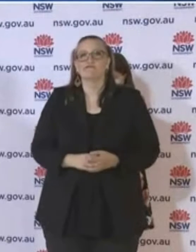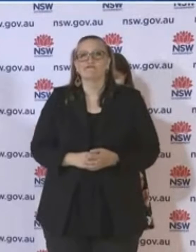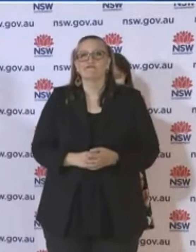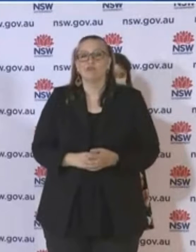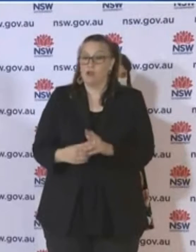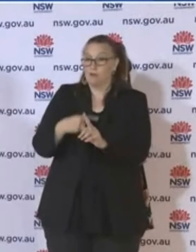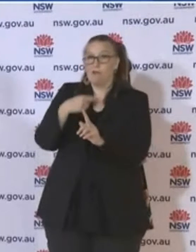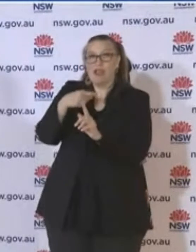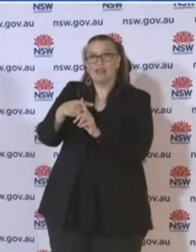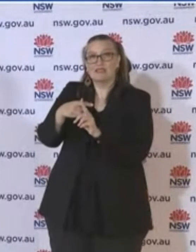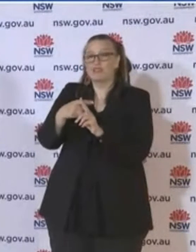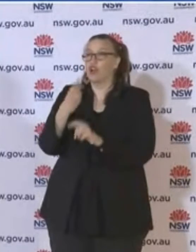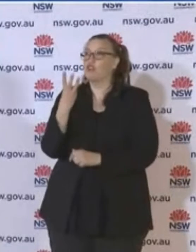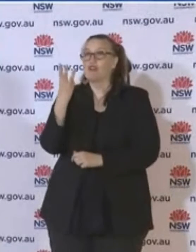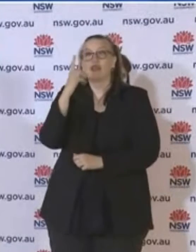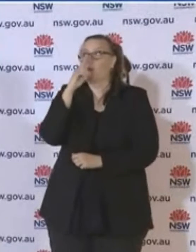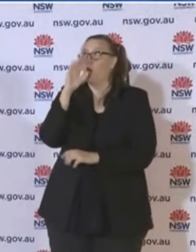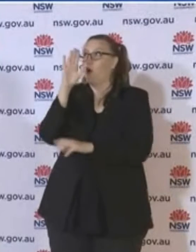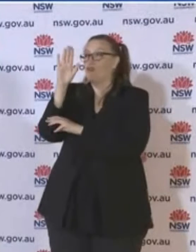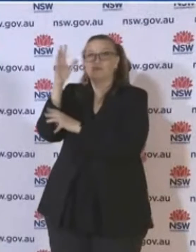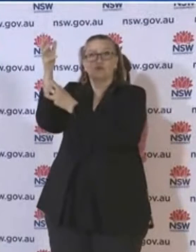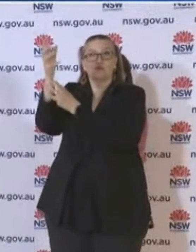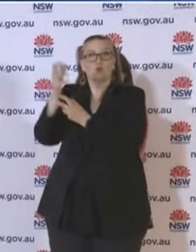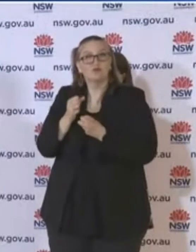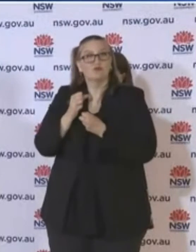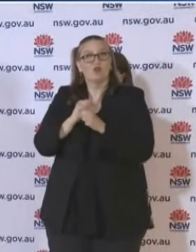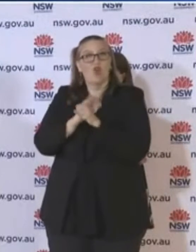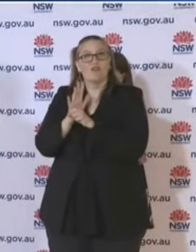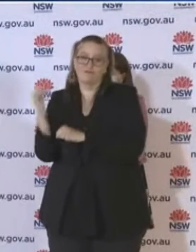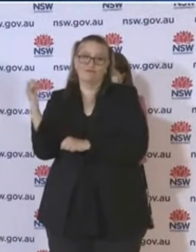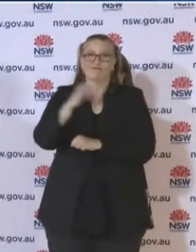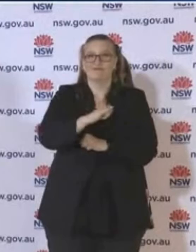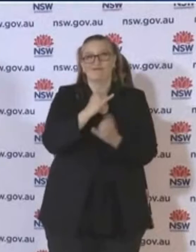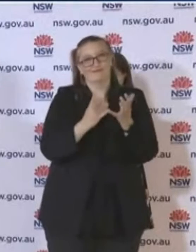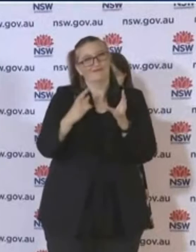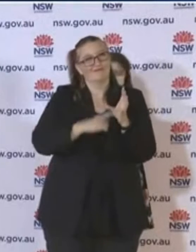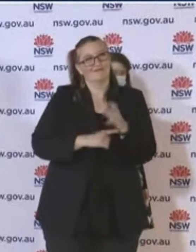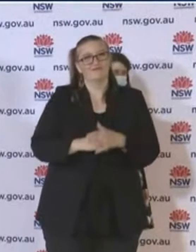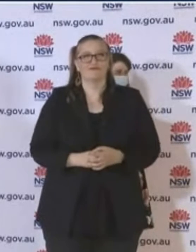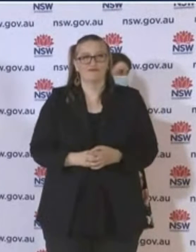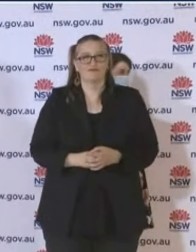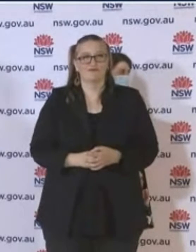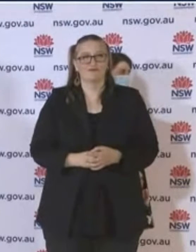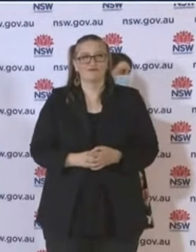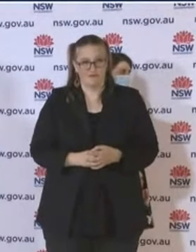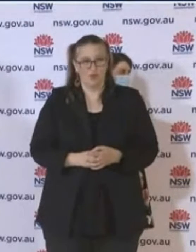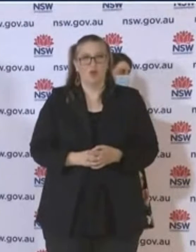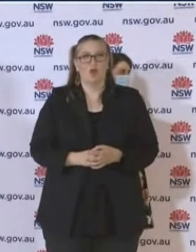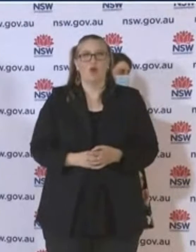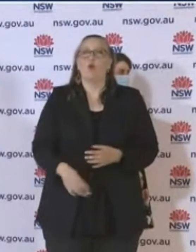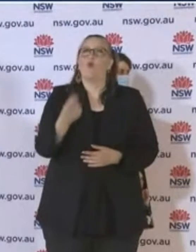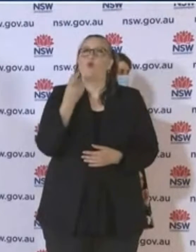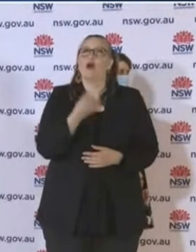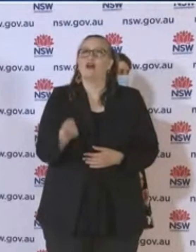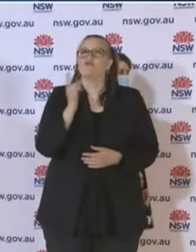cases. There were 106,038 tests reported to 8 o'clock last night, compared to the previous day's total of